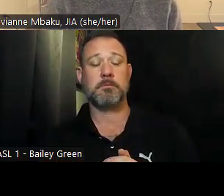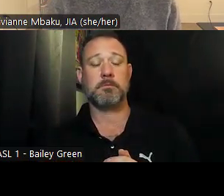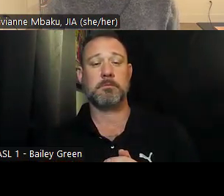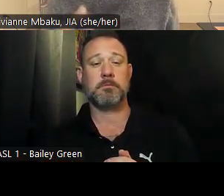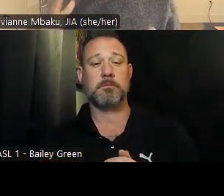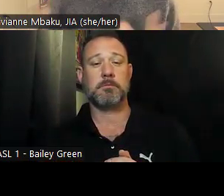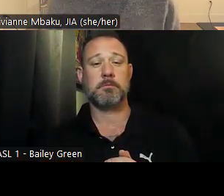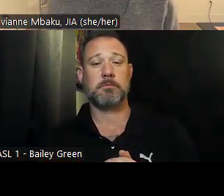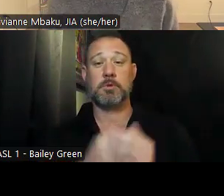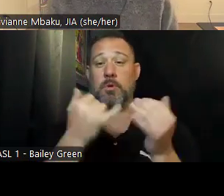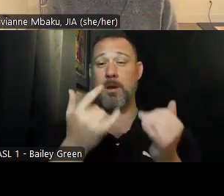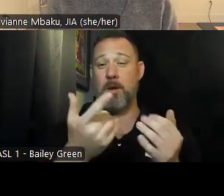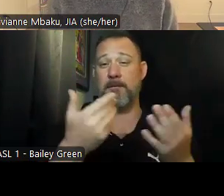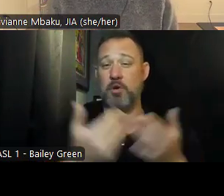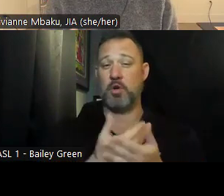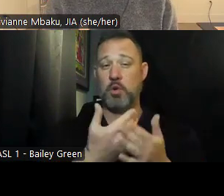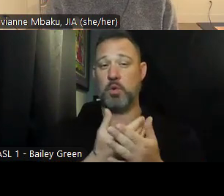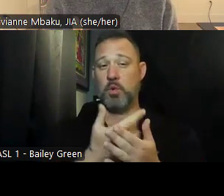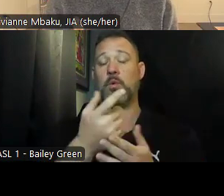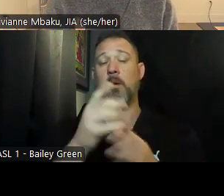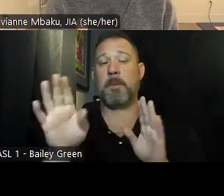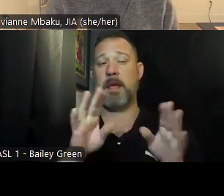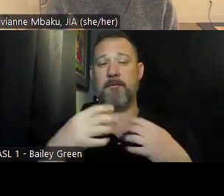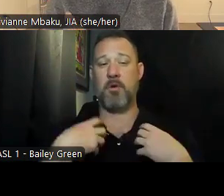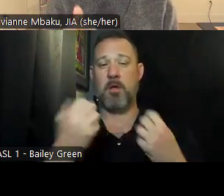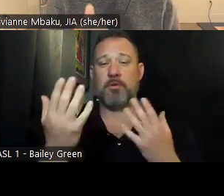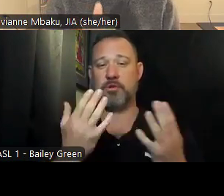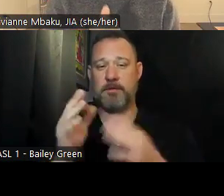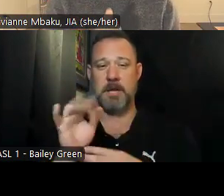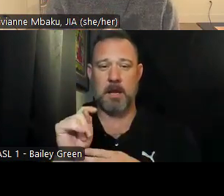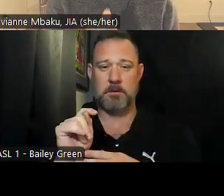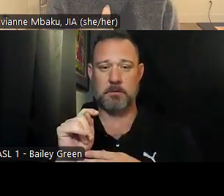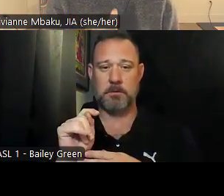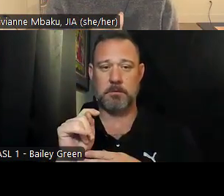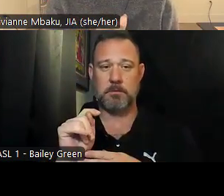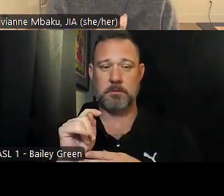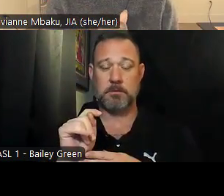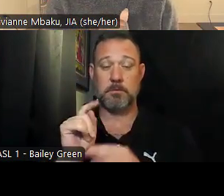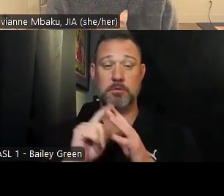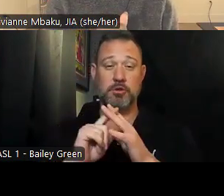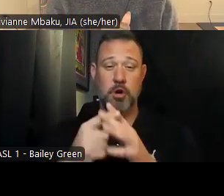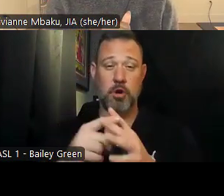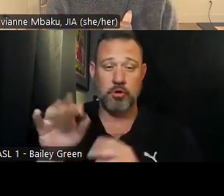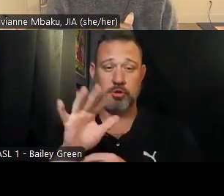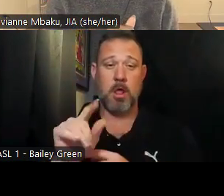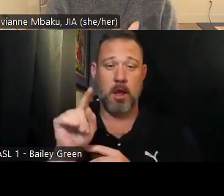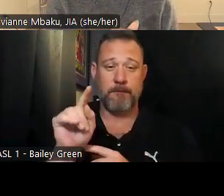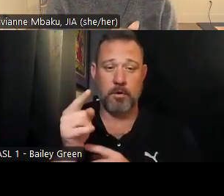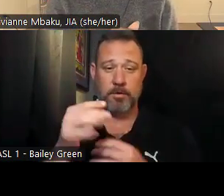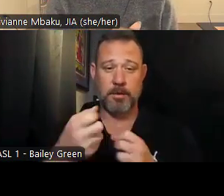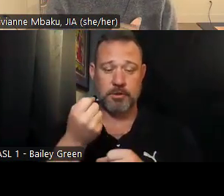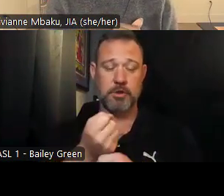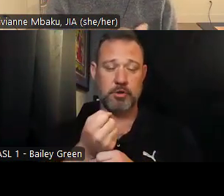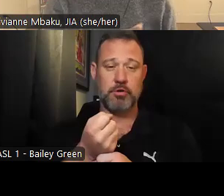So now we have this new statute, the Behavioral Health Services Act. It goes into effect July 1st this